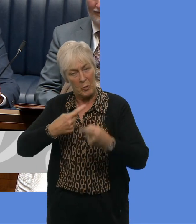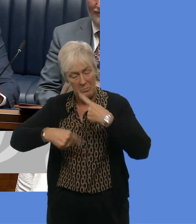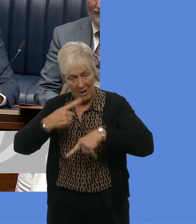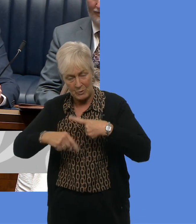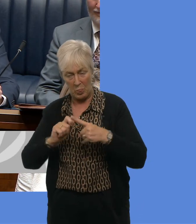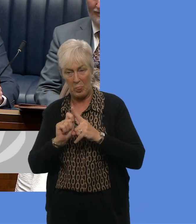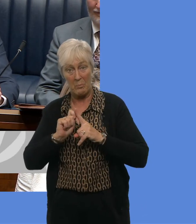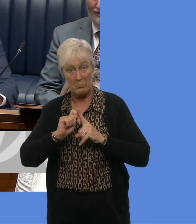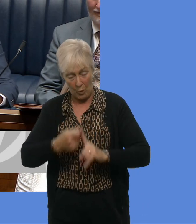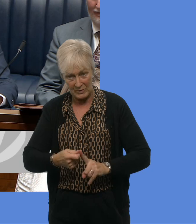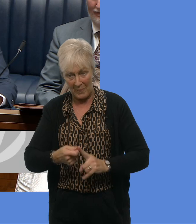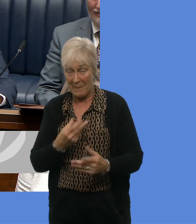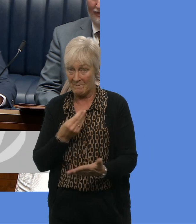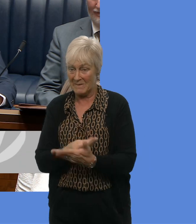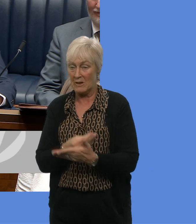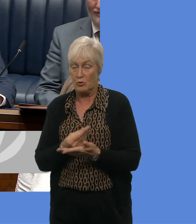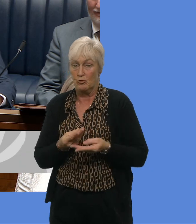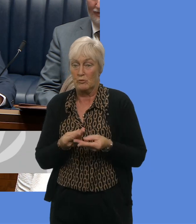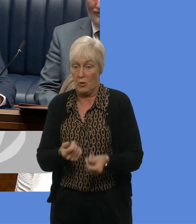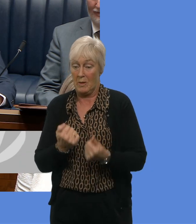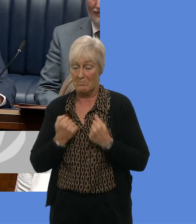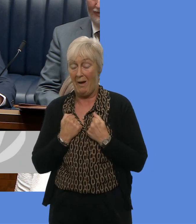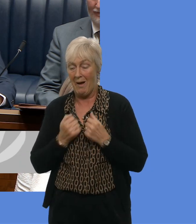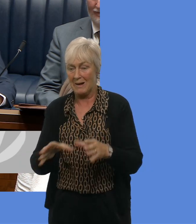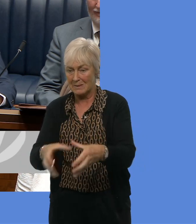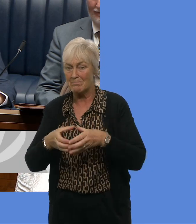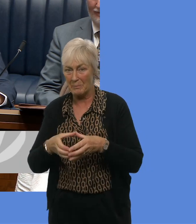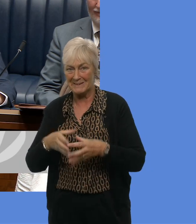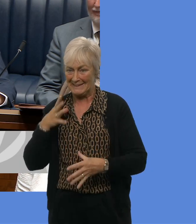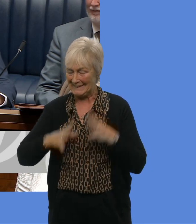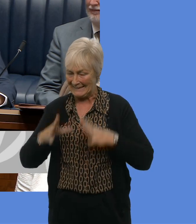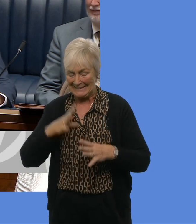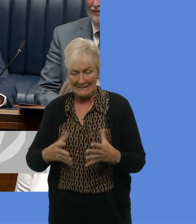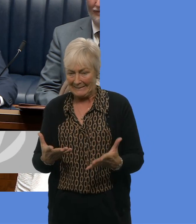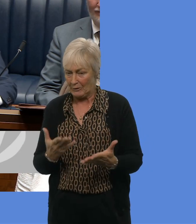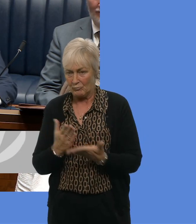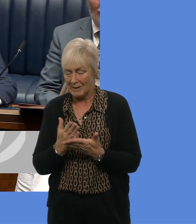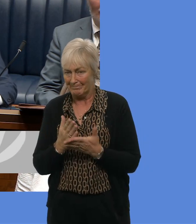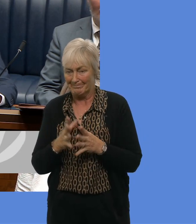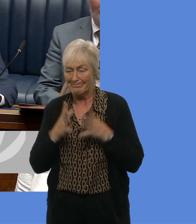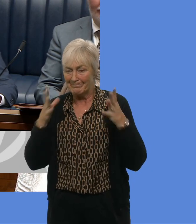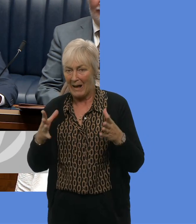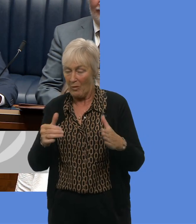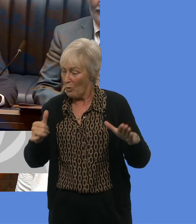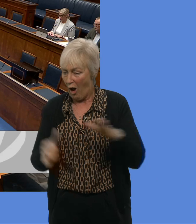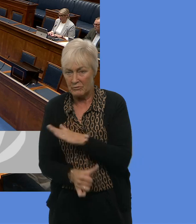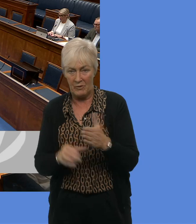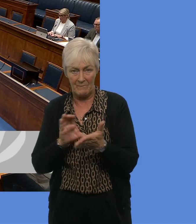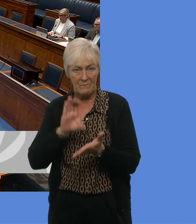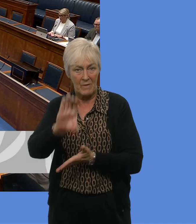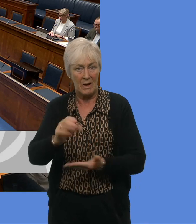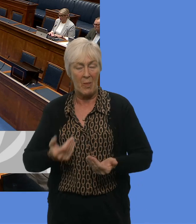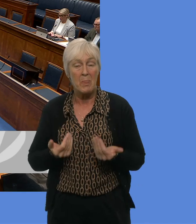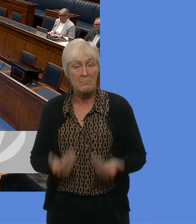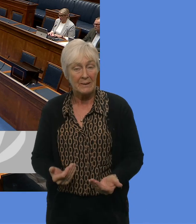point. The financial resources that my department needs are significant, and we're currently being underfunded.